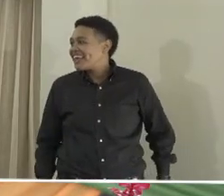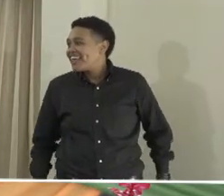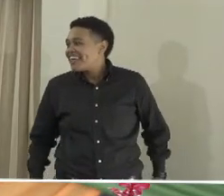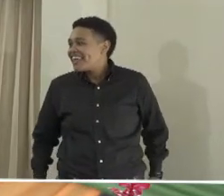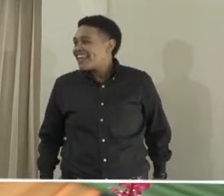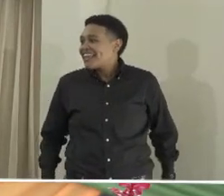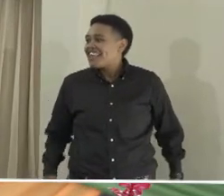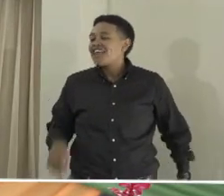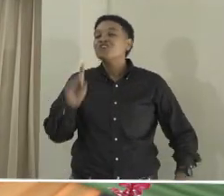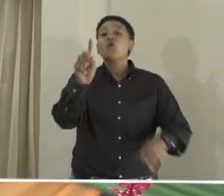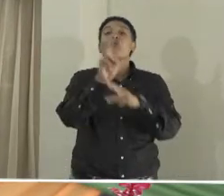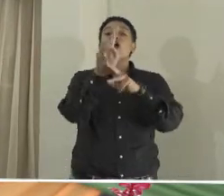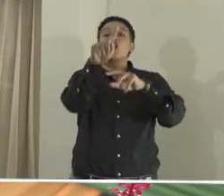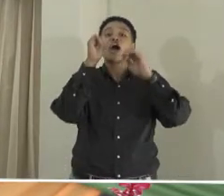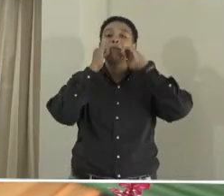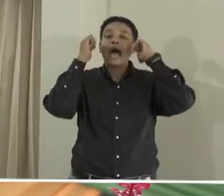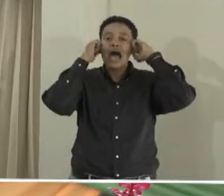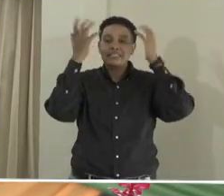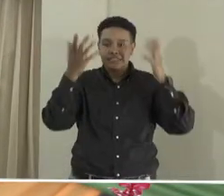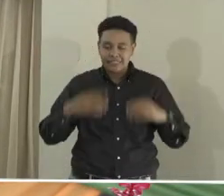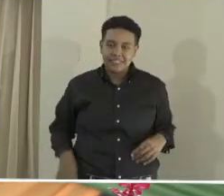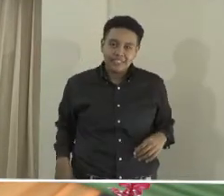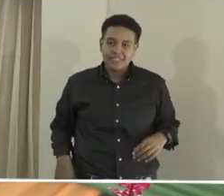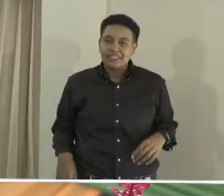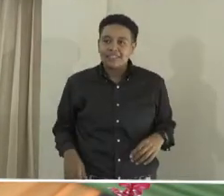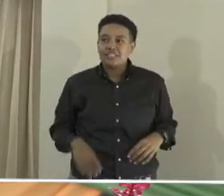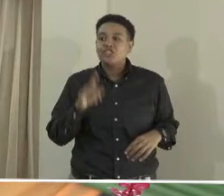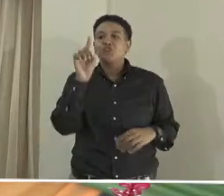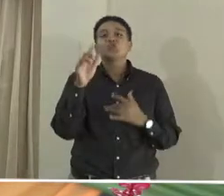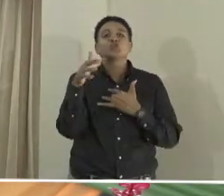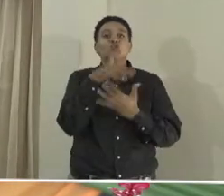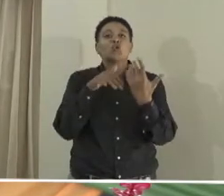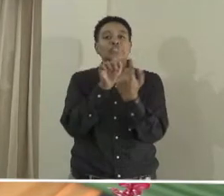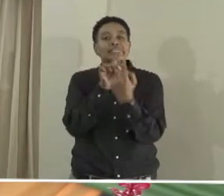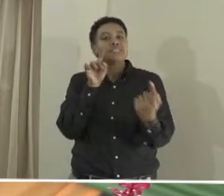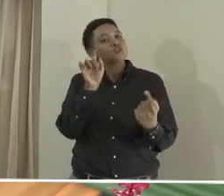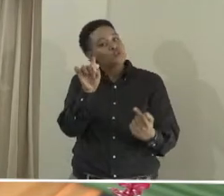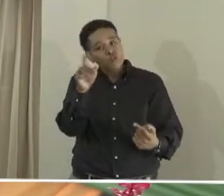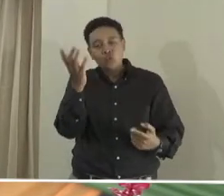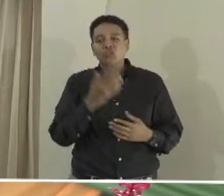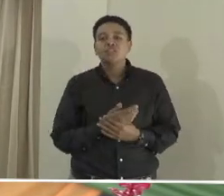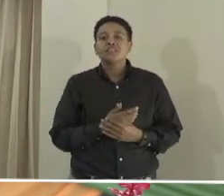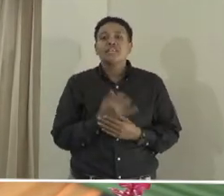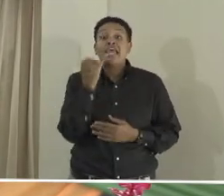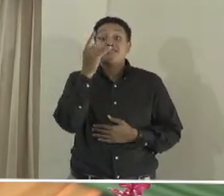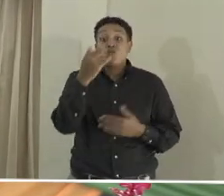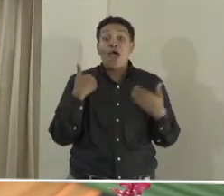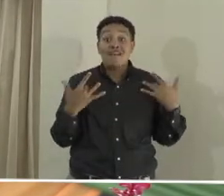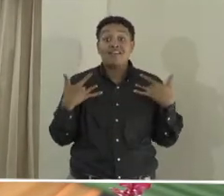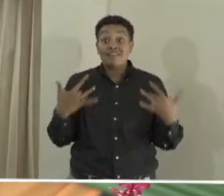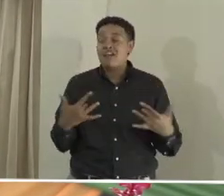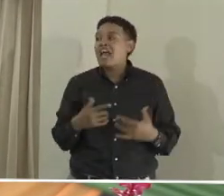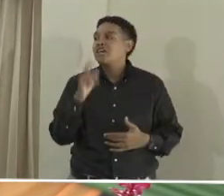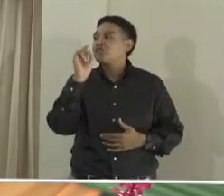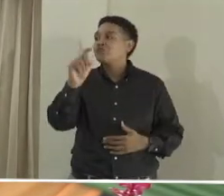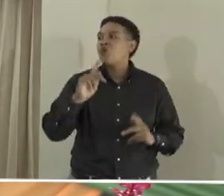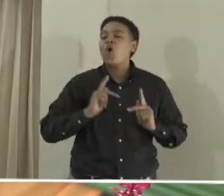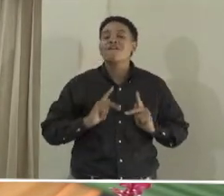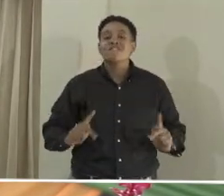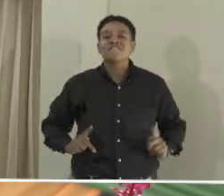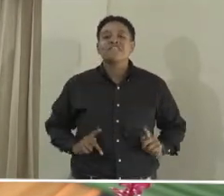That you should wear your mask, you should social distance. If you are having events, you should